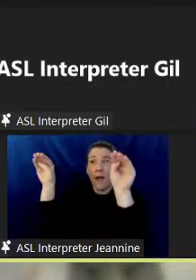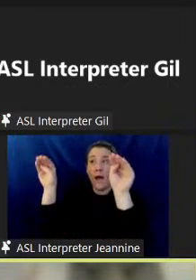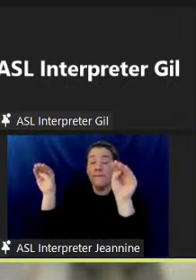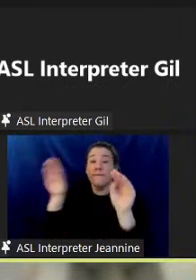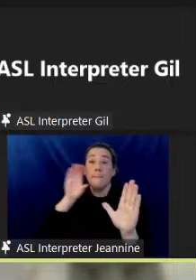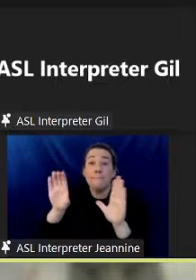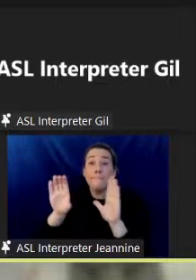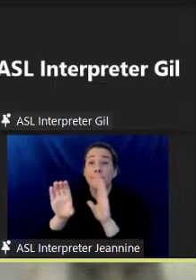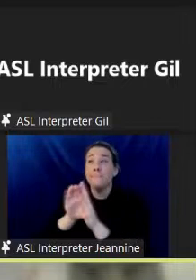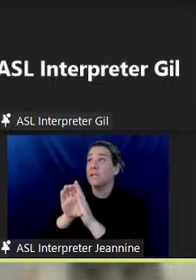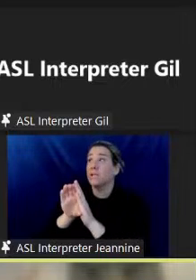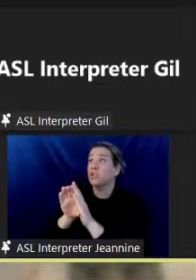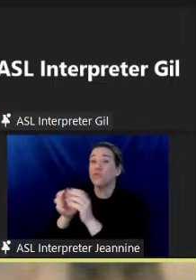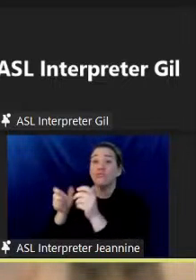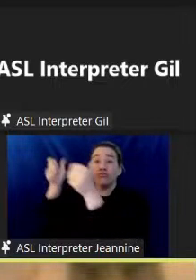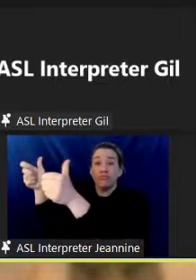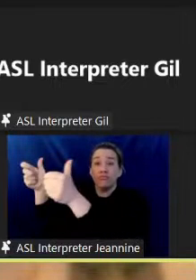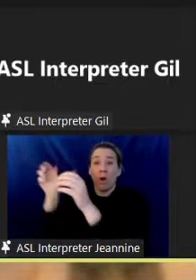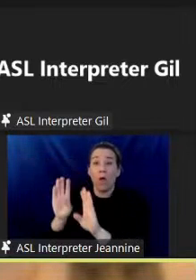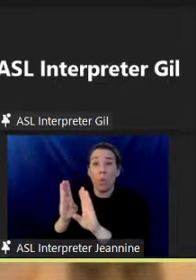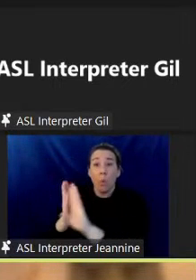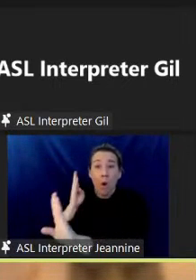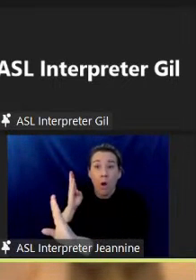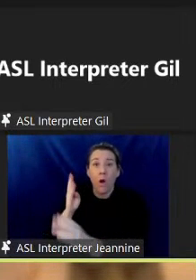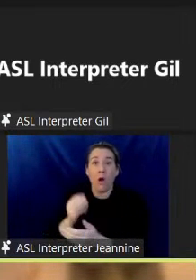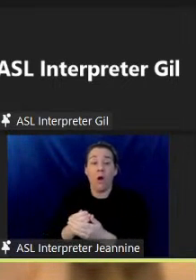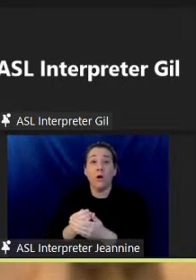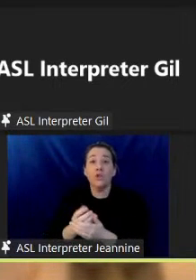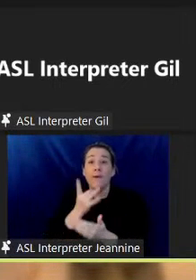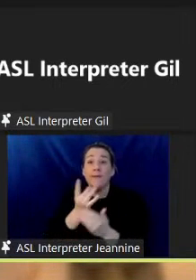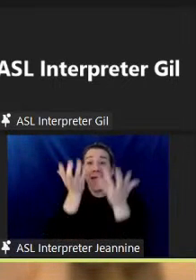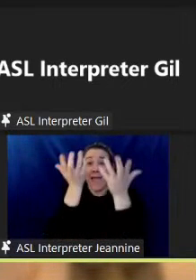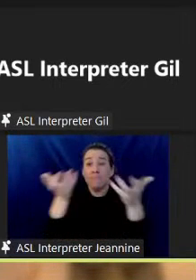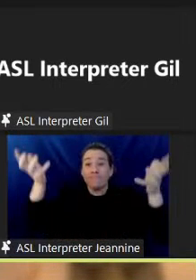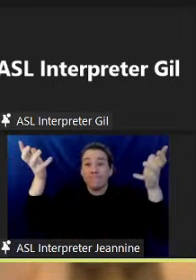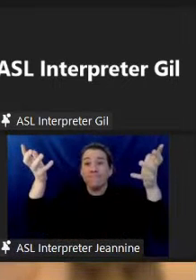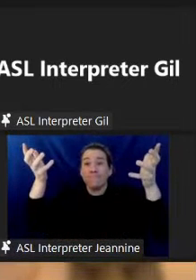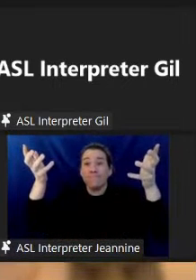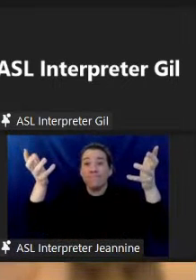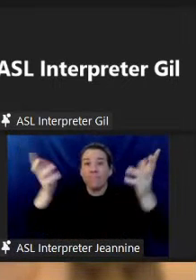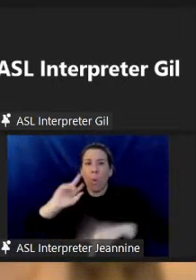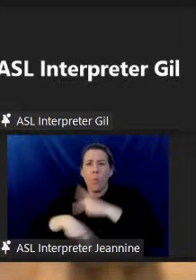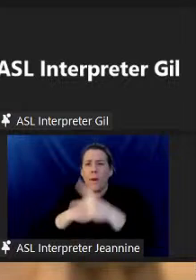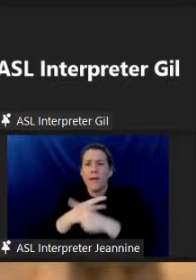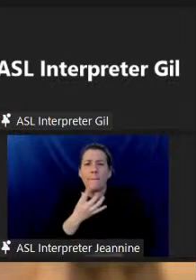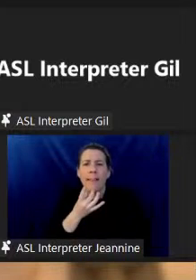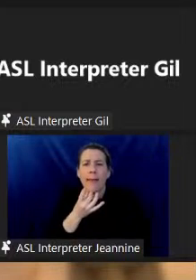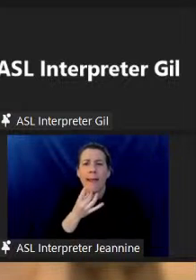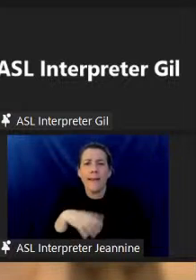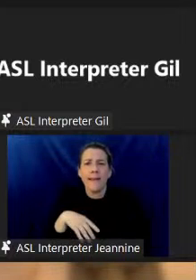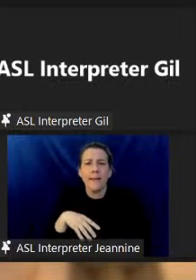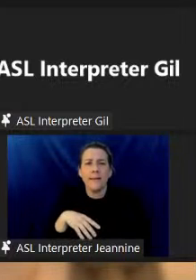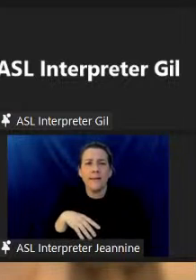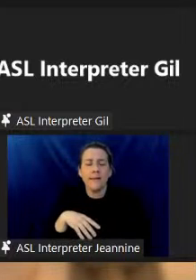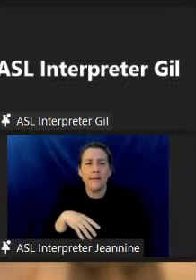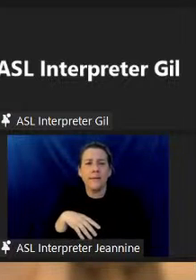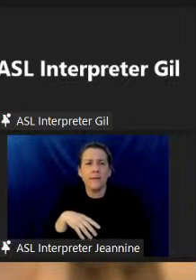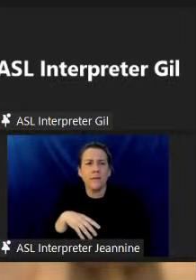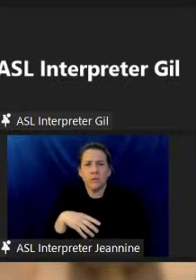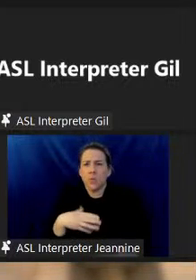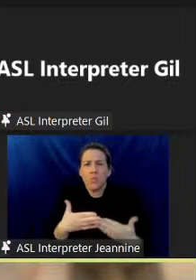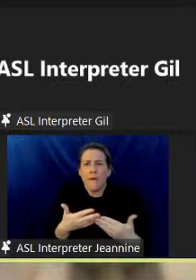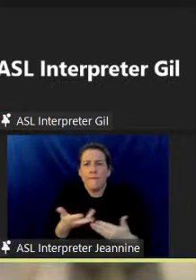pictures hanging on the wall? What do you have? Do you have chandelier lights? What kind of lighting do you have wherever you're at right